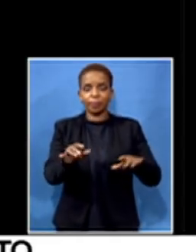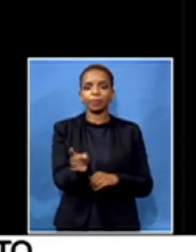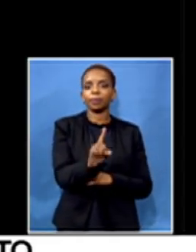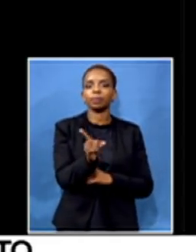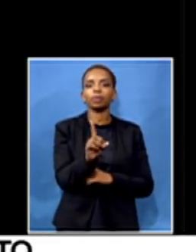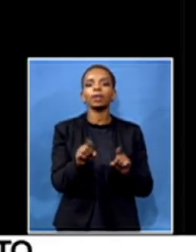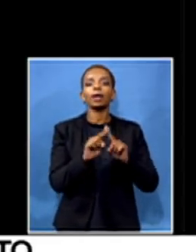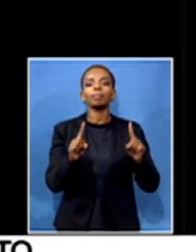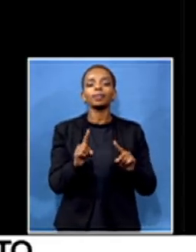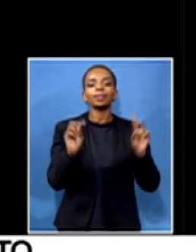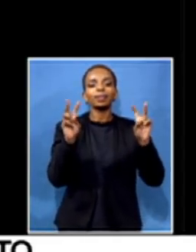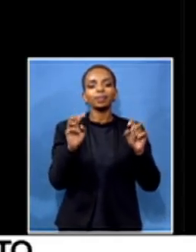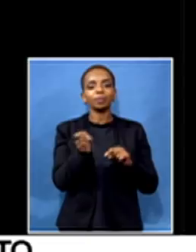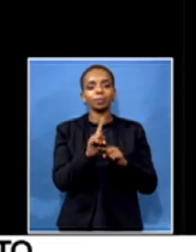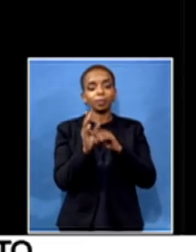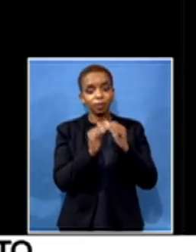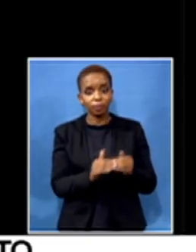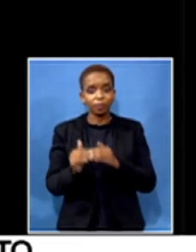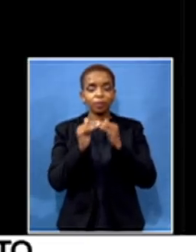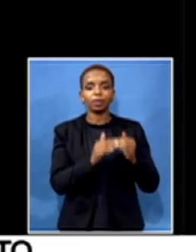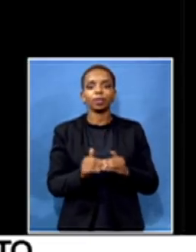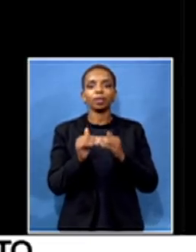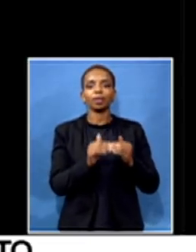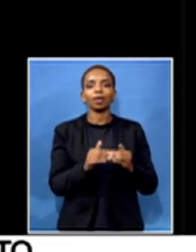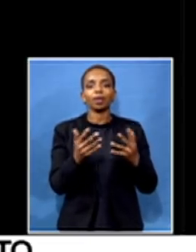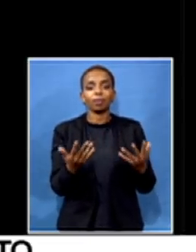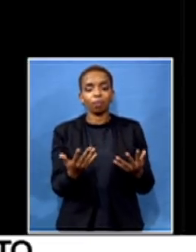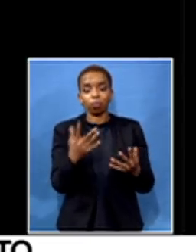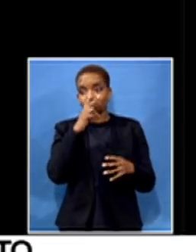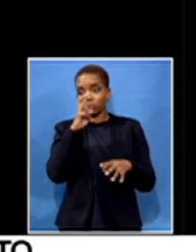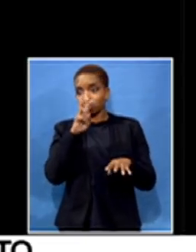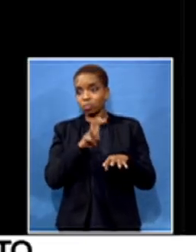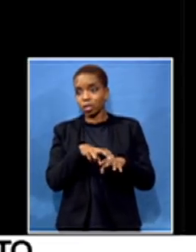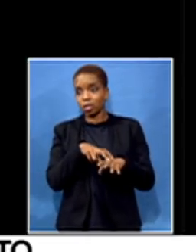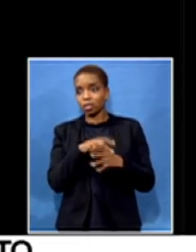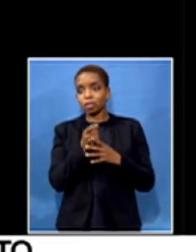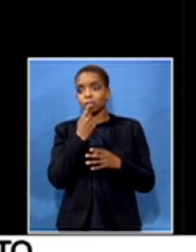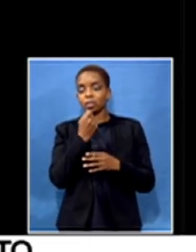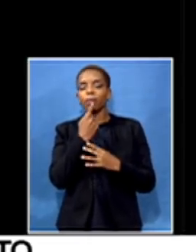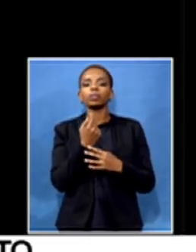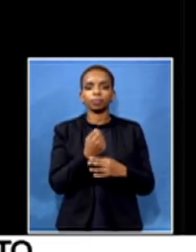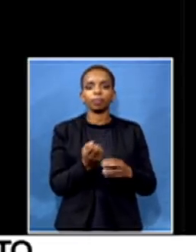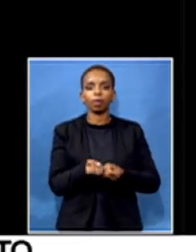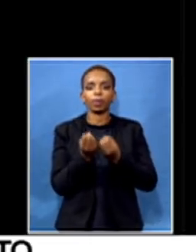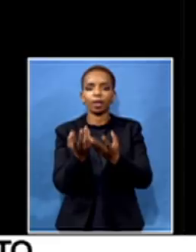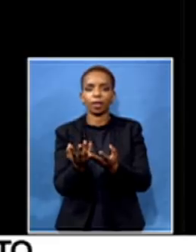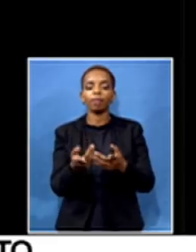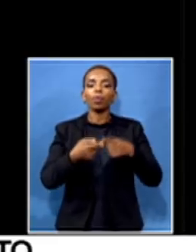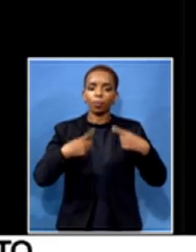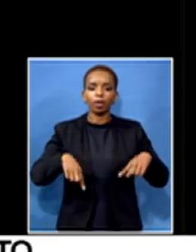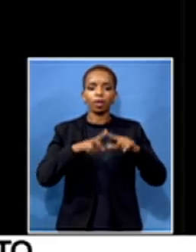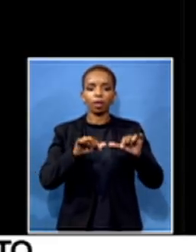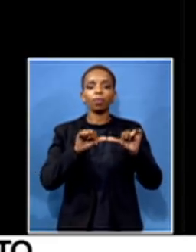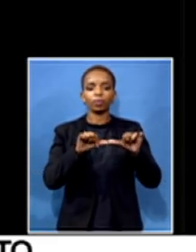matter of care that we have to give you some treatment if there is a need for it. So we will continue to work together